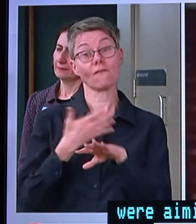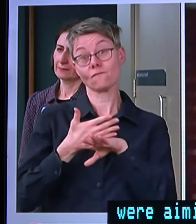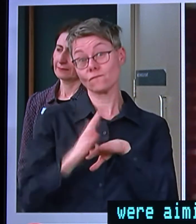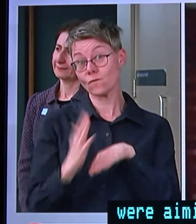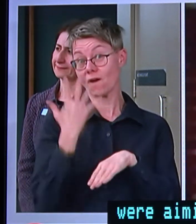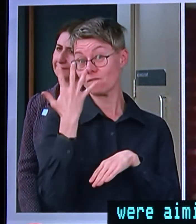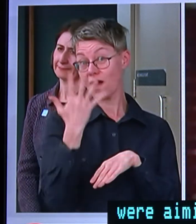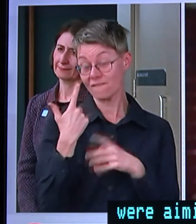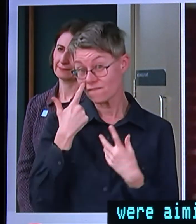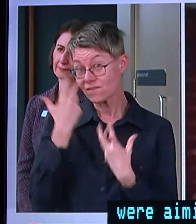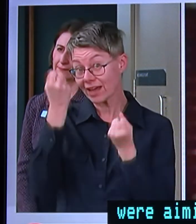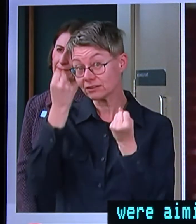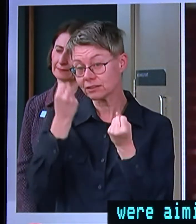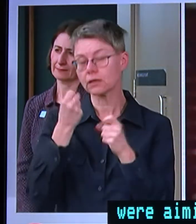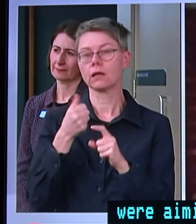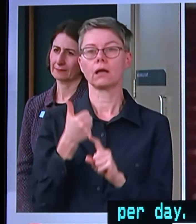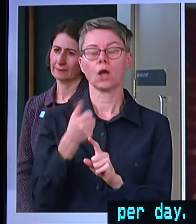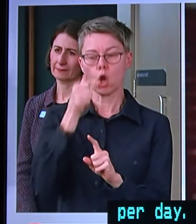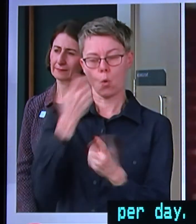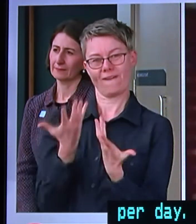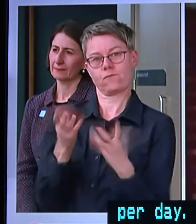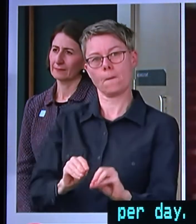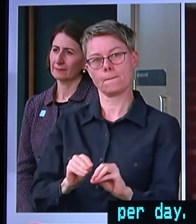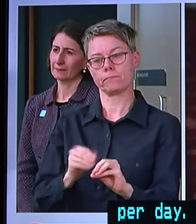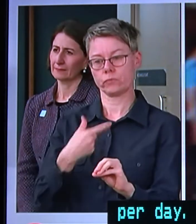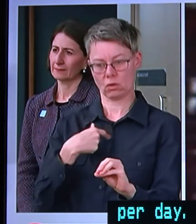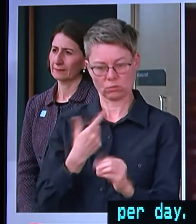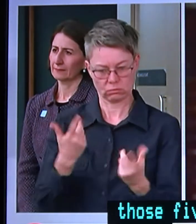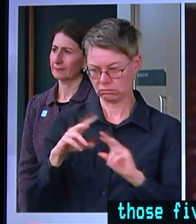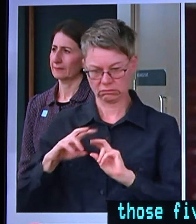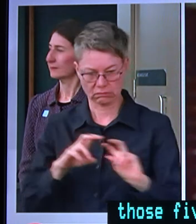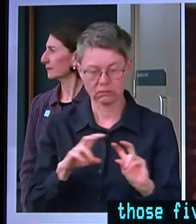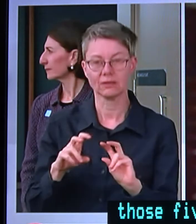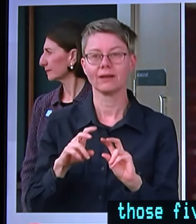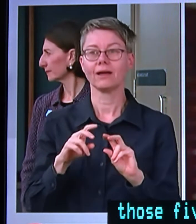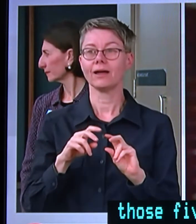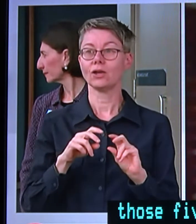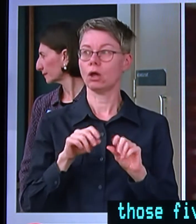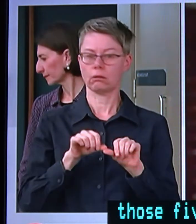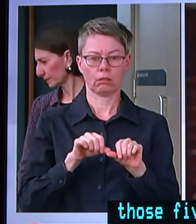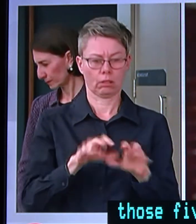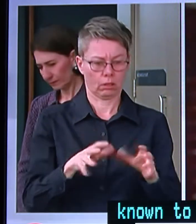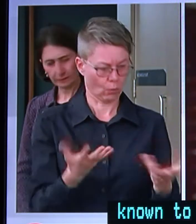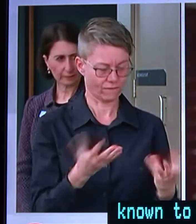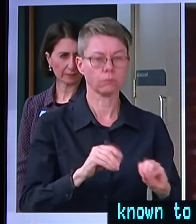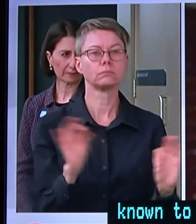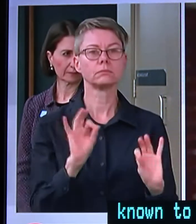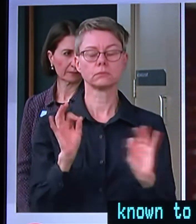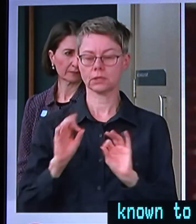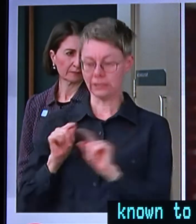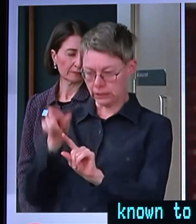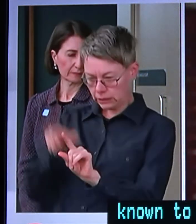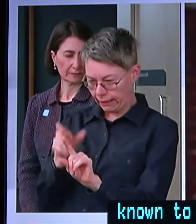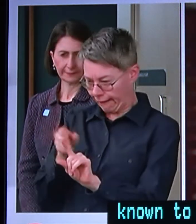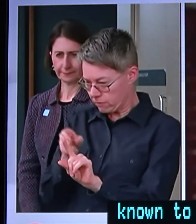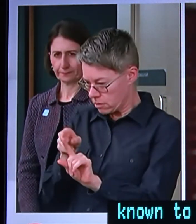cases are all linked and known to have a source or linked to a cluster, so hence not community acquired with no link